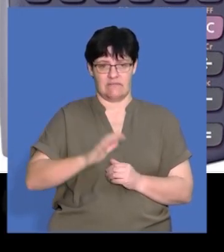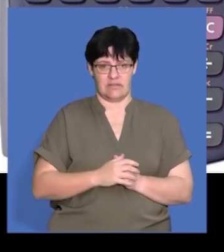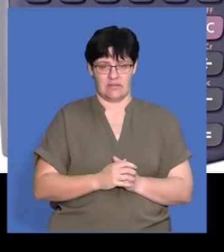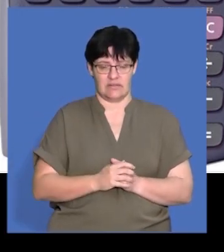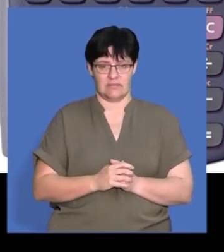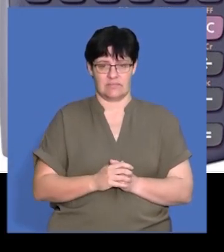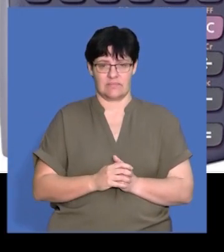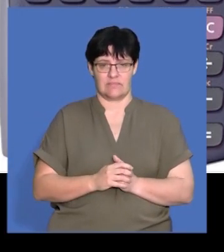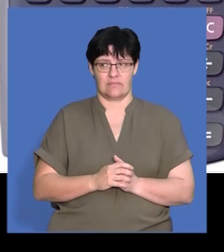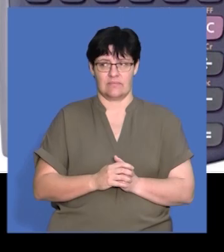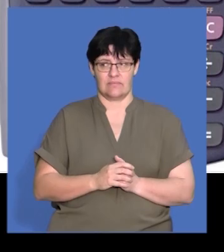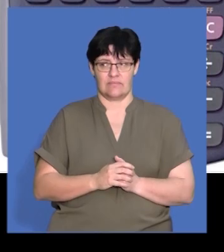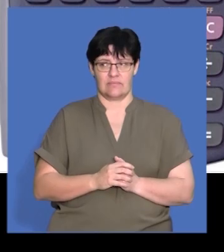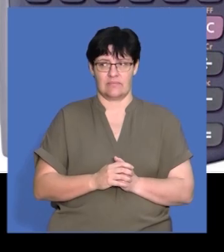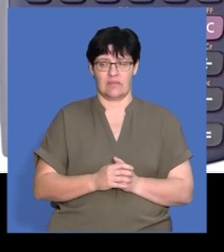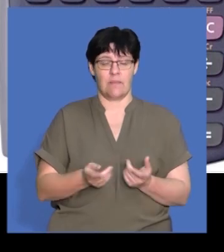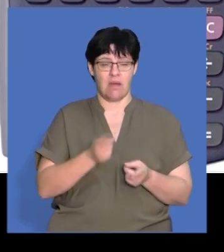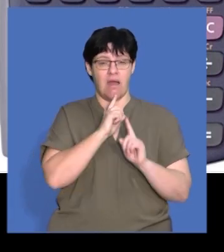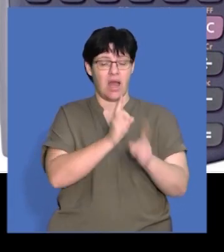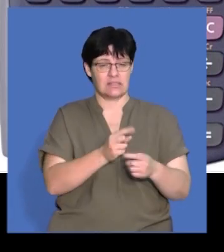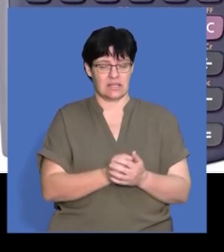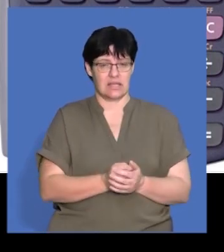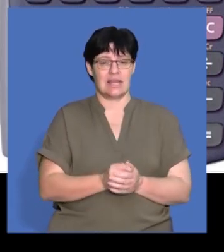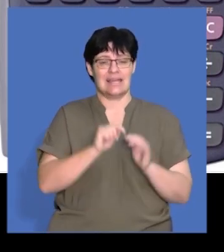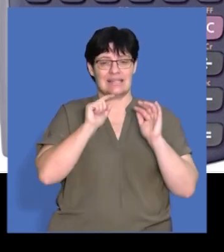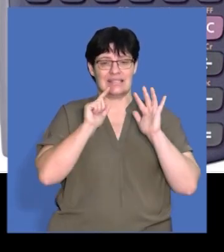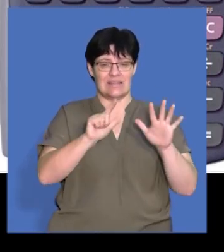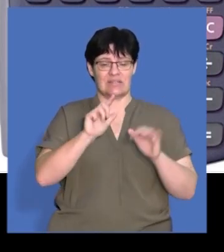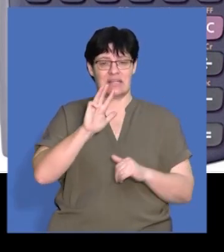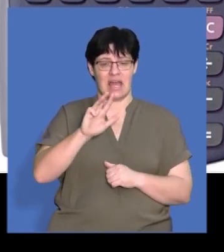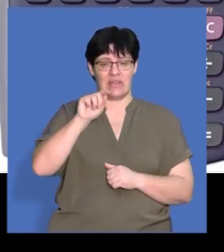0,0975. And now I get my answer of